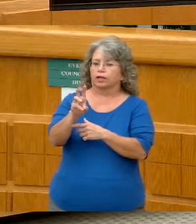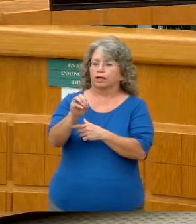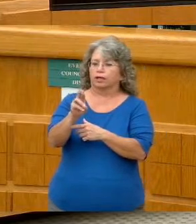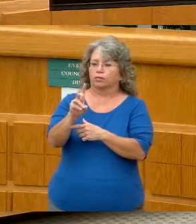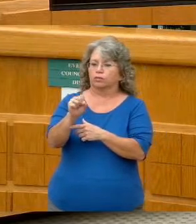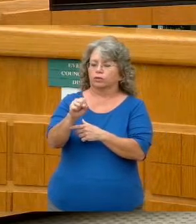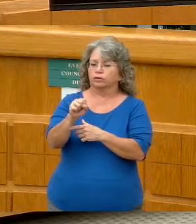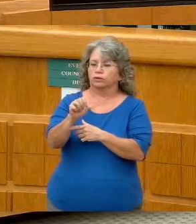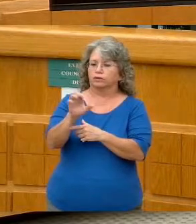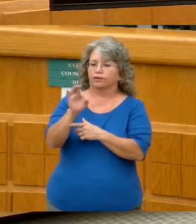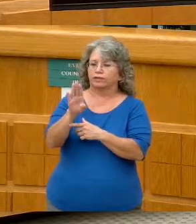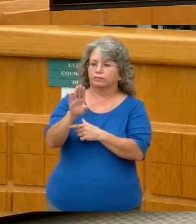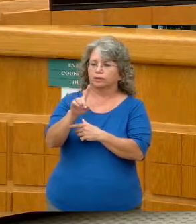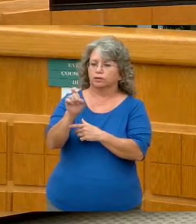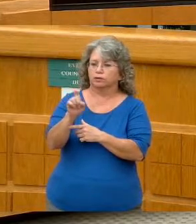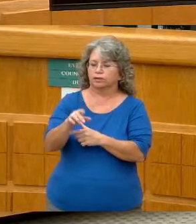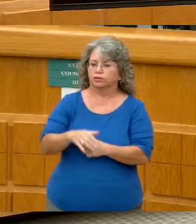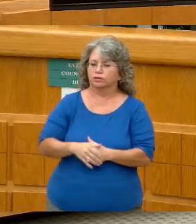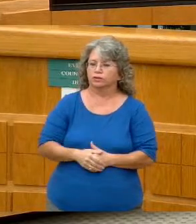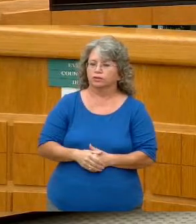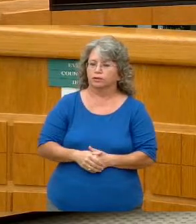Dr. Edwards.